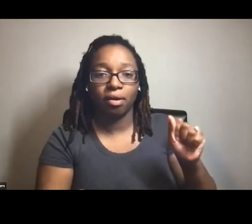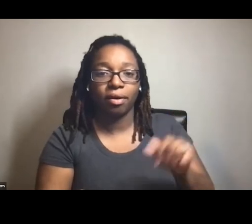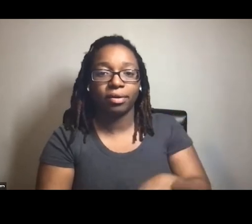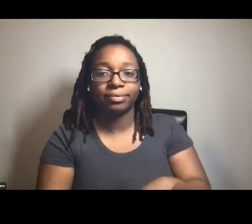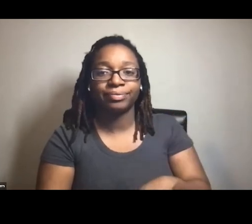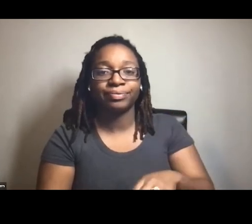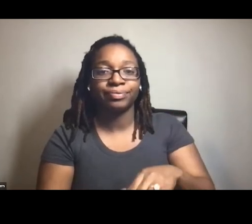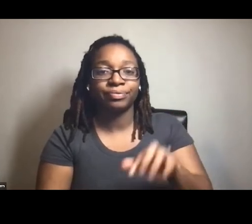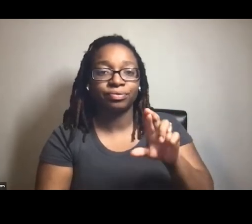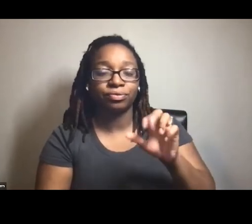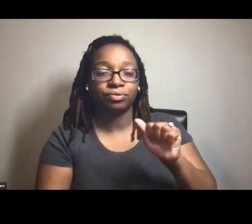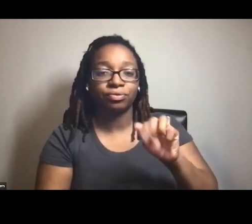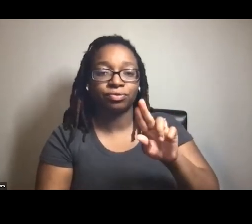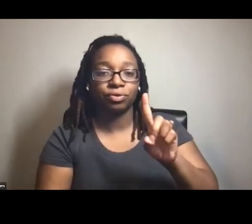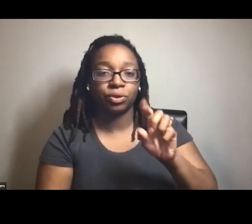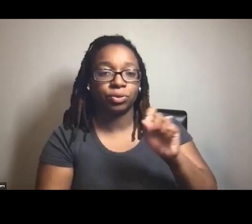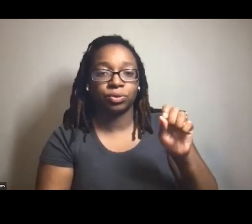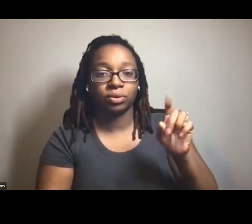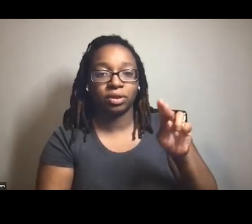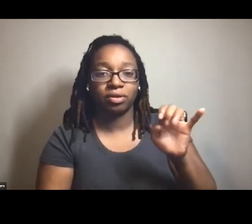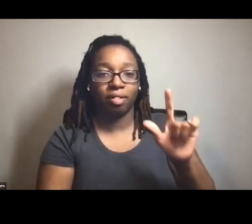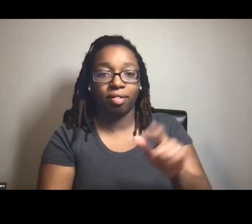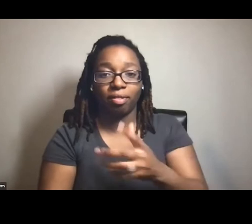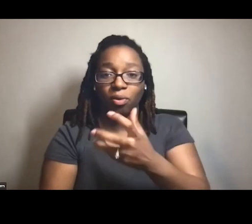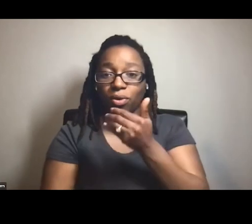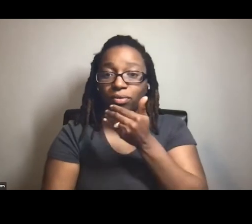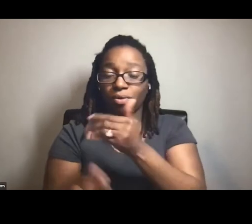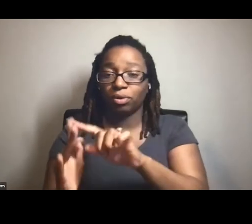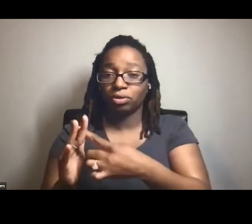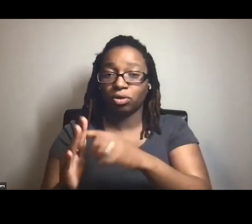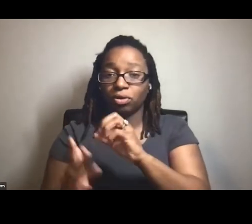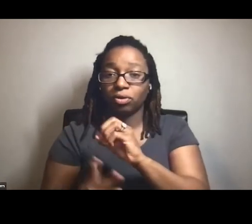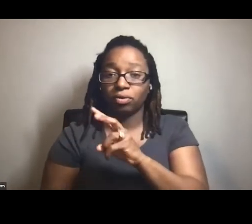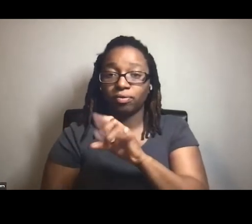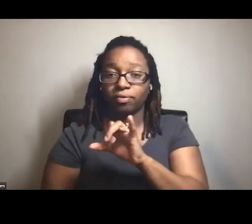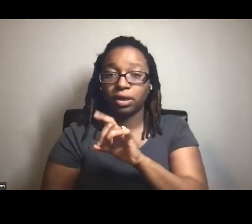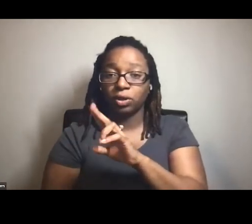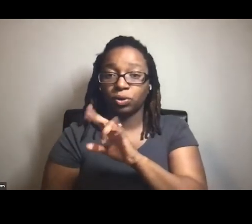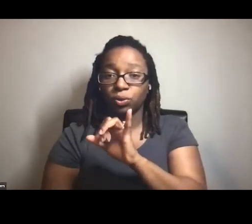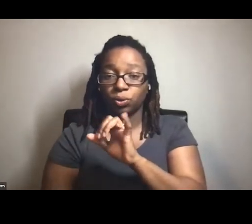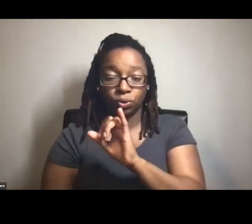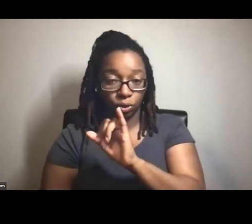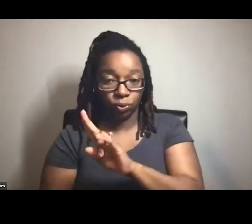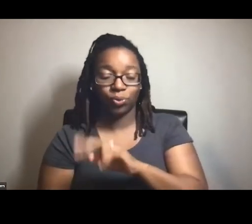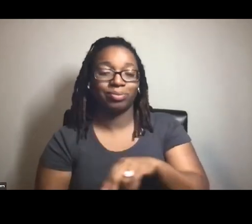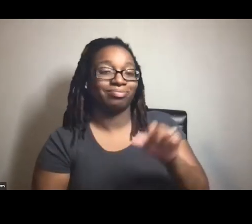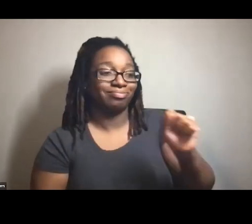Yes, thank you, Yeliz, for your introduction. I will start